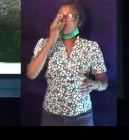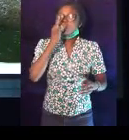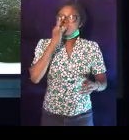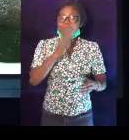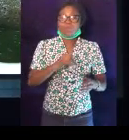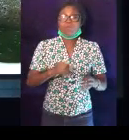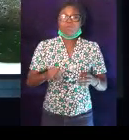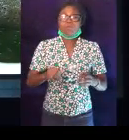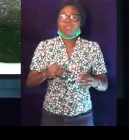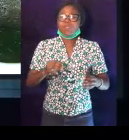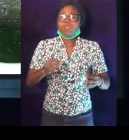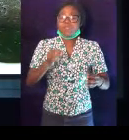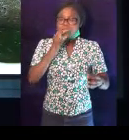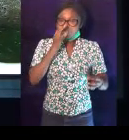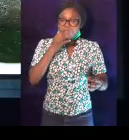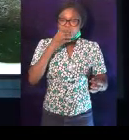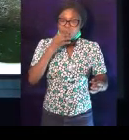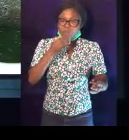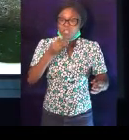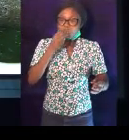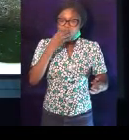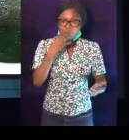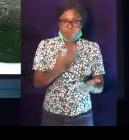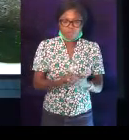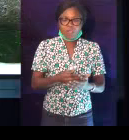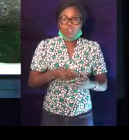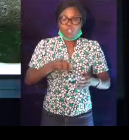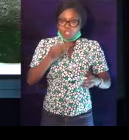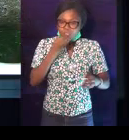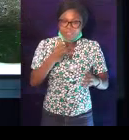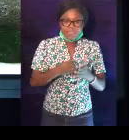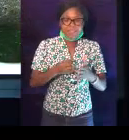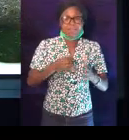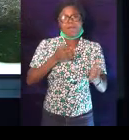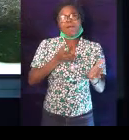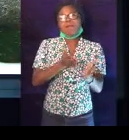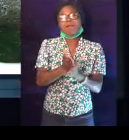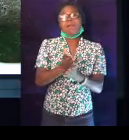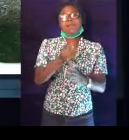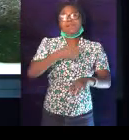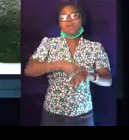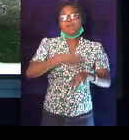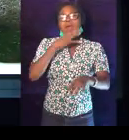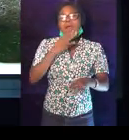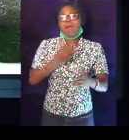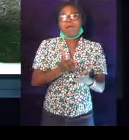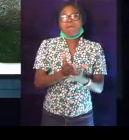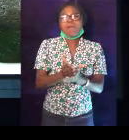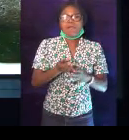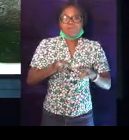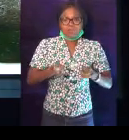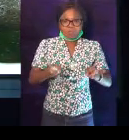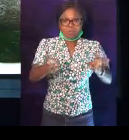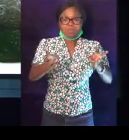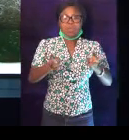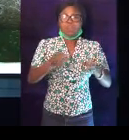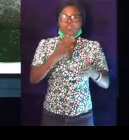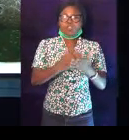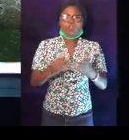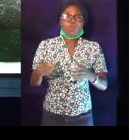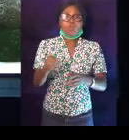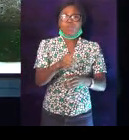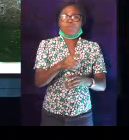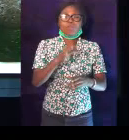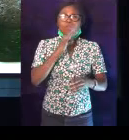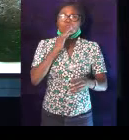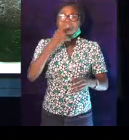eat well-cooked food and you eat balanced diet. You eat it at the right time and in the right proportion, because some of